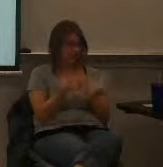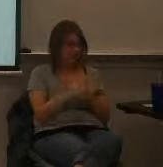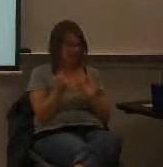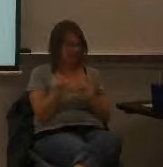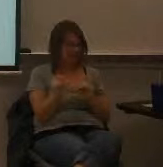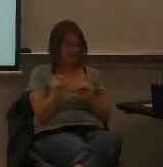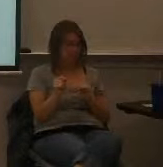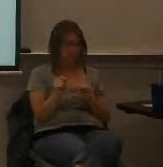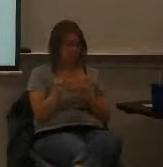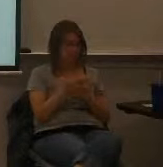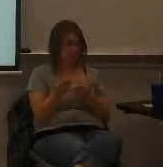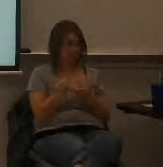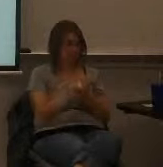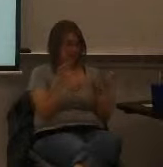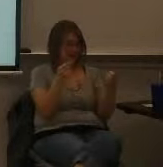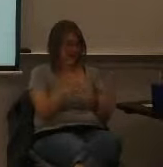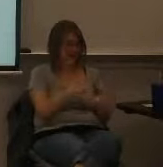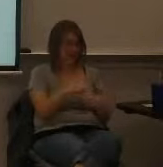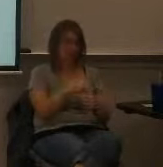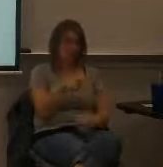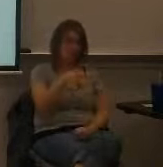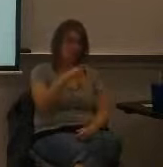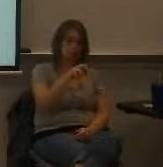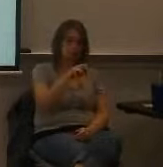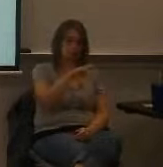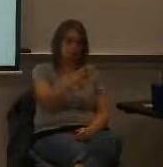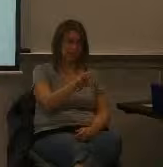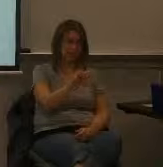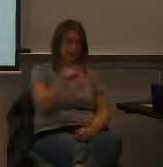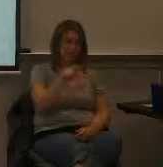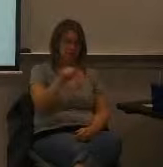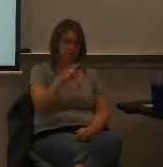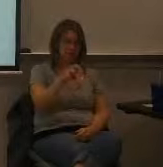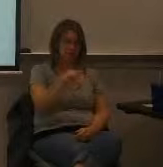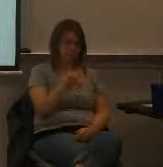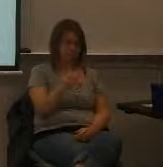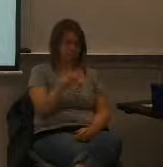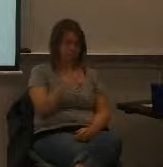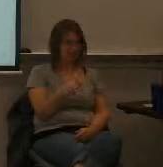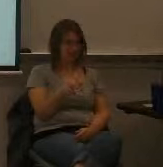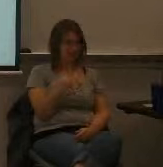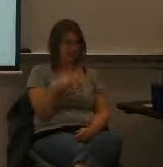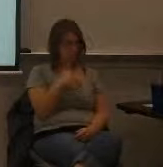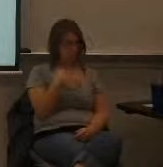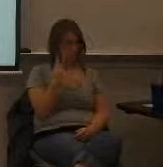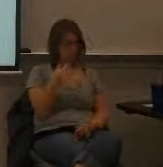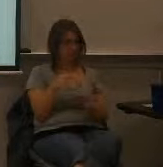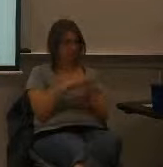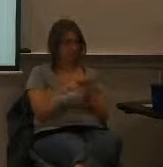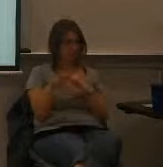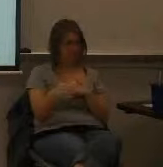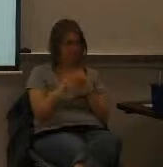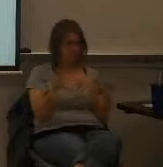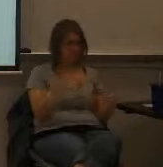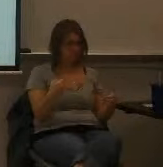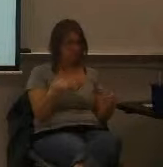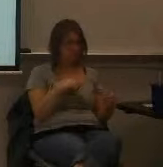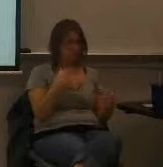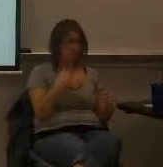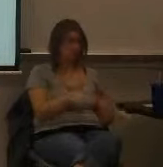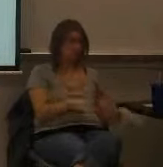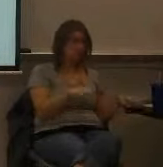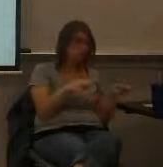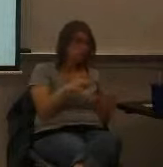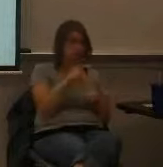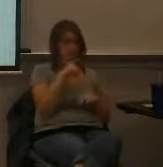the things that happen in prairie streams. In these prairie streams, we have fairly simple fish assemblages. We have flood and